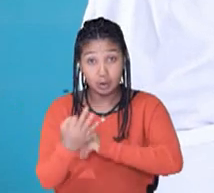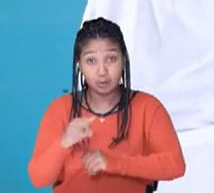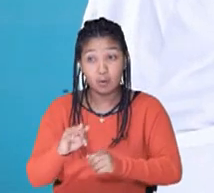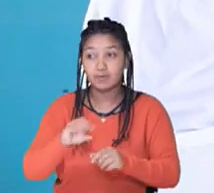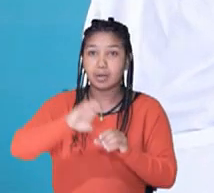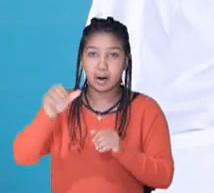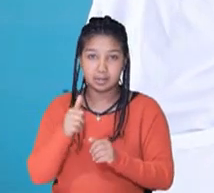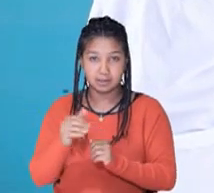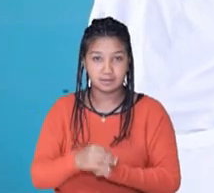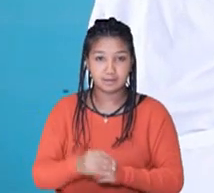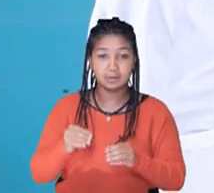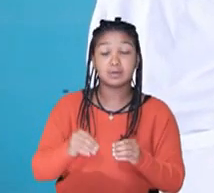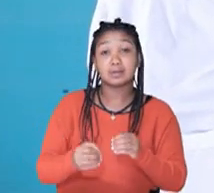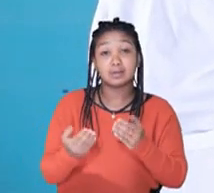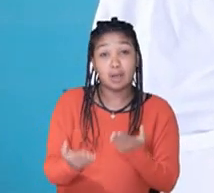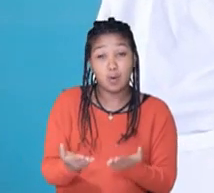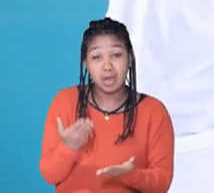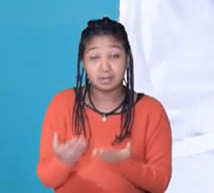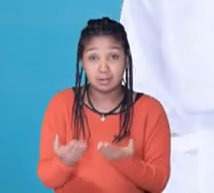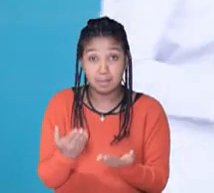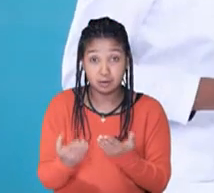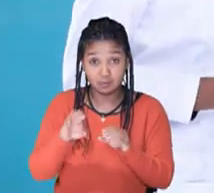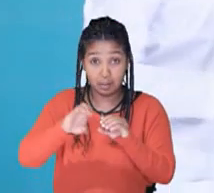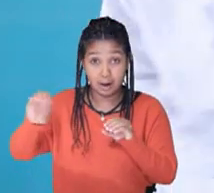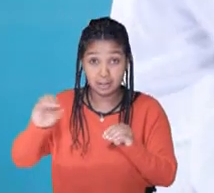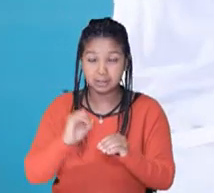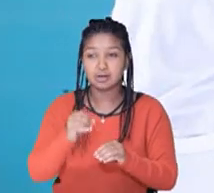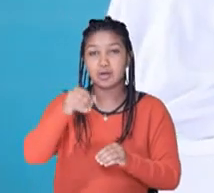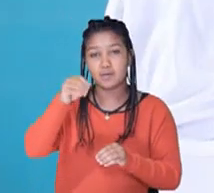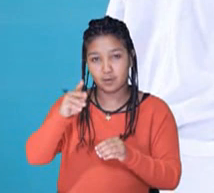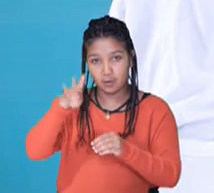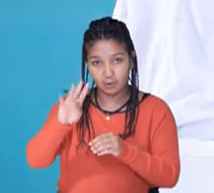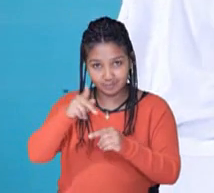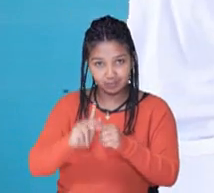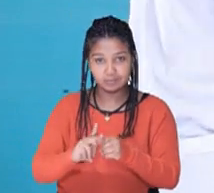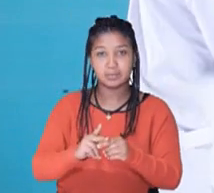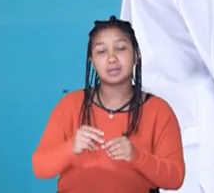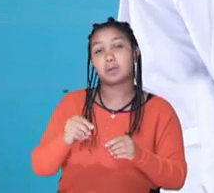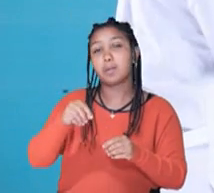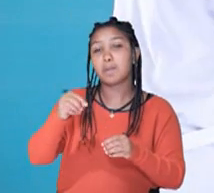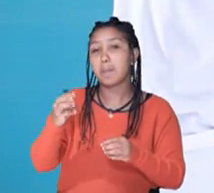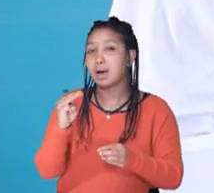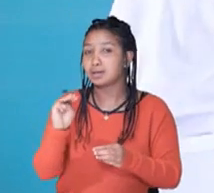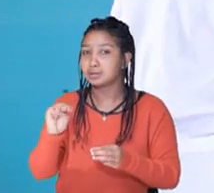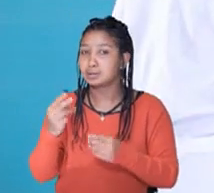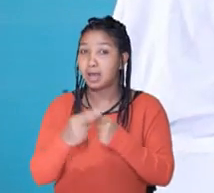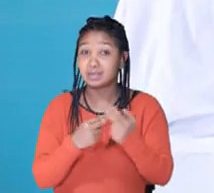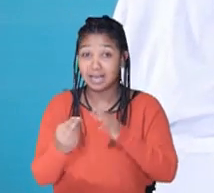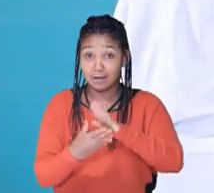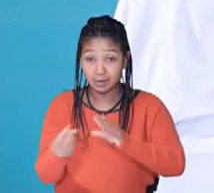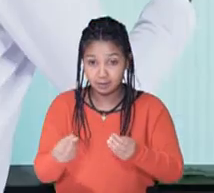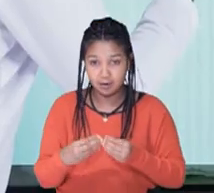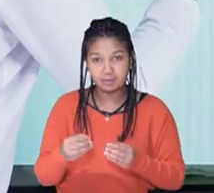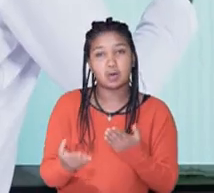bar itself. The weight of the bar, the mass of the bar is 4 kilogram, so mass times gravity gives us the